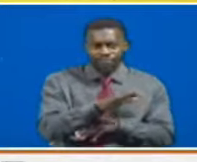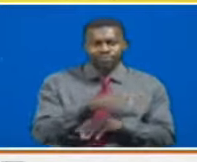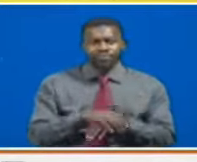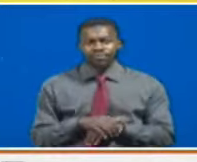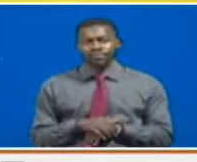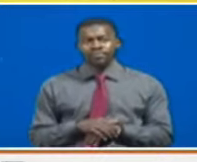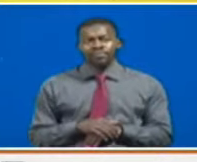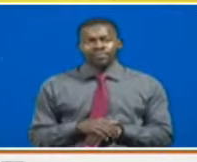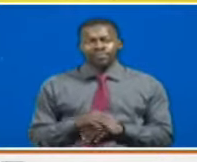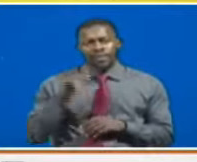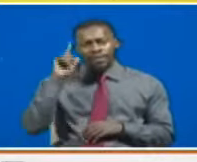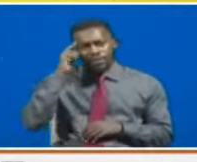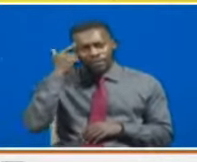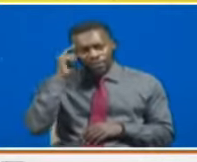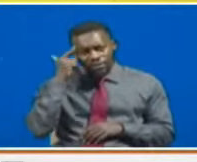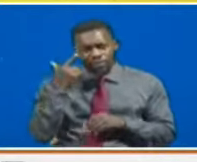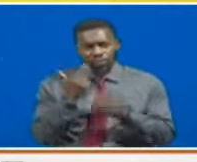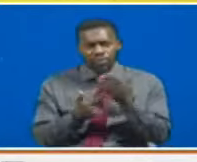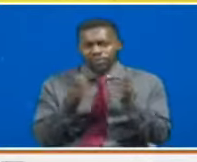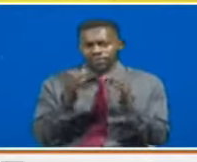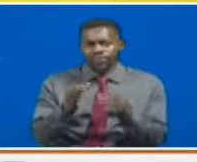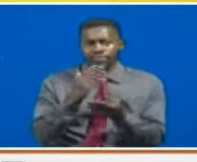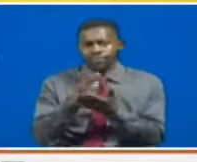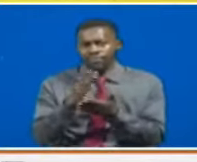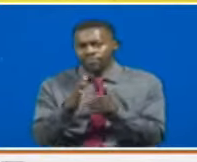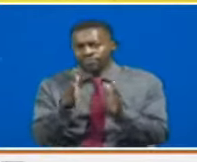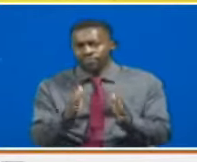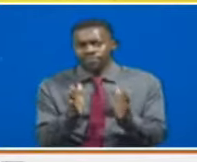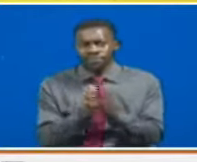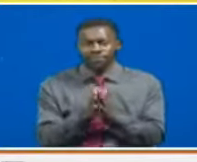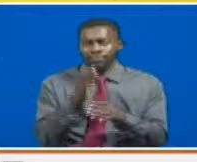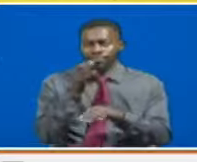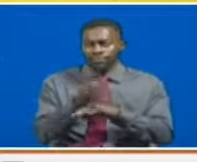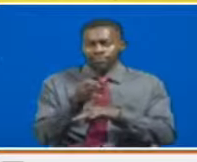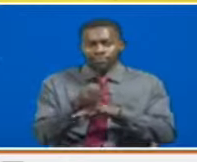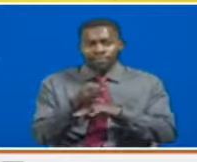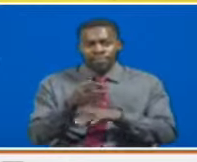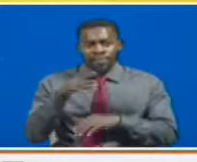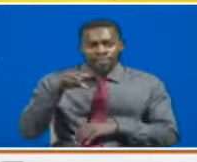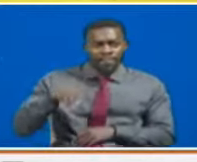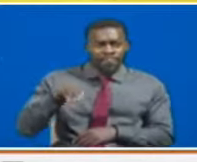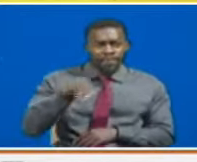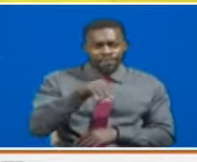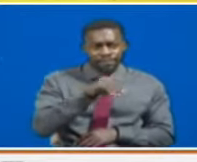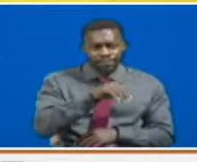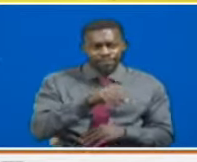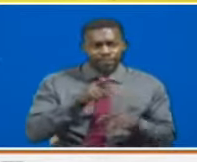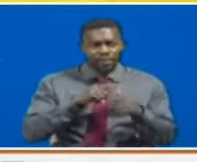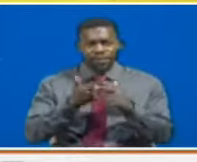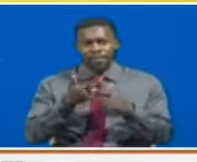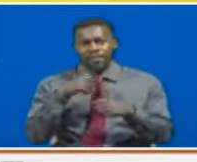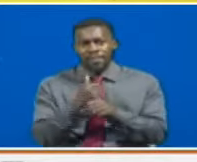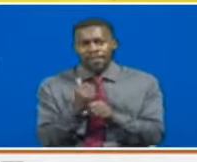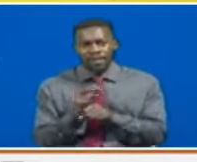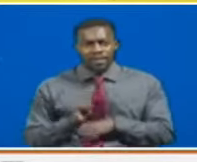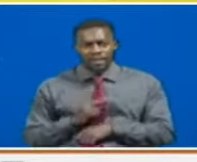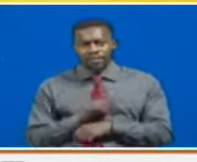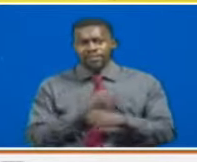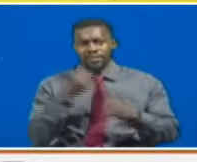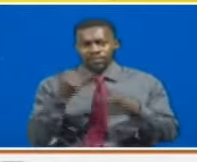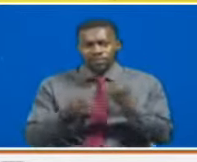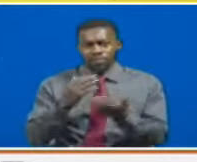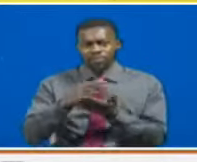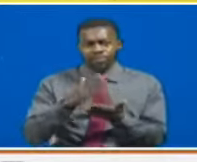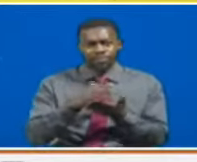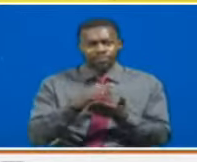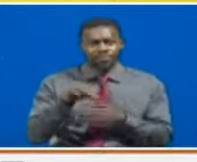think that if they supply us with fake fertilizers, that they are going to make us stop supply of